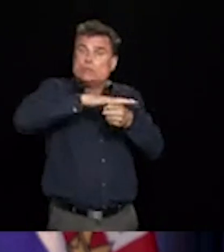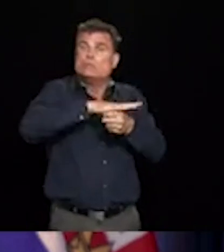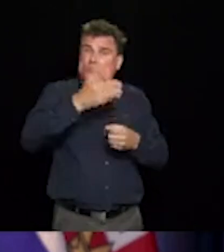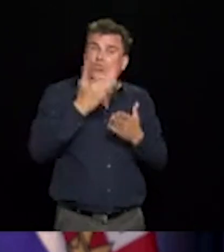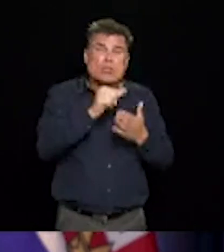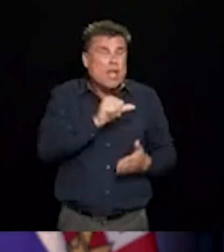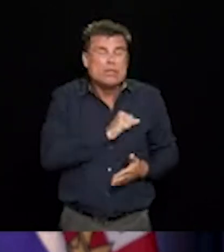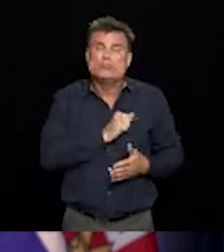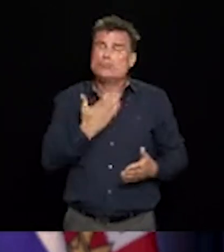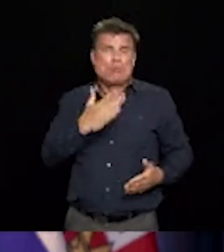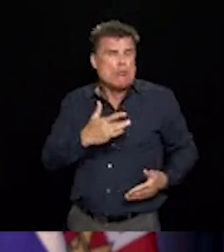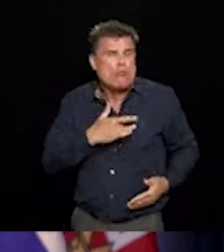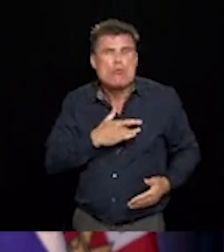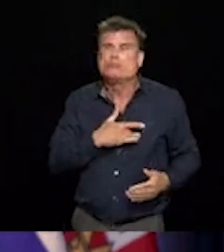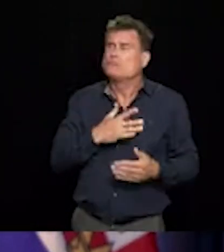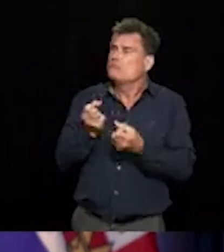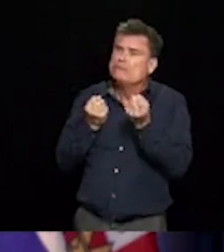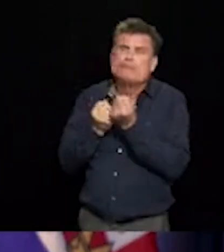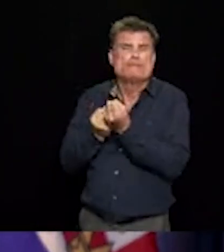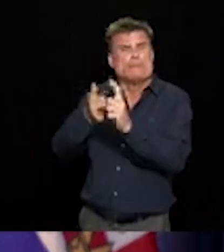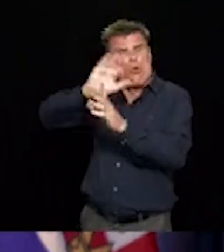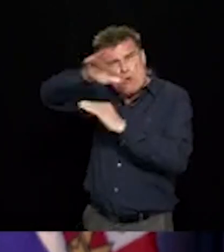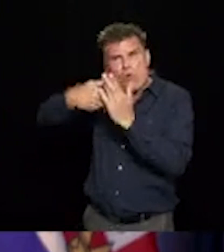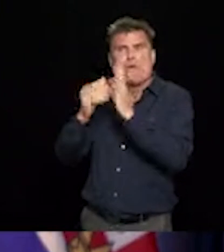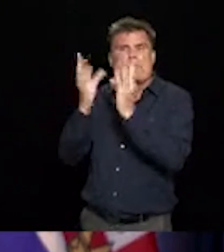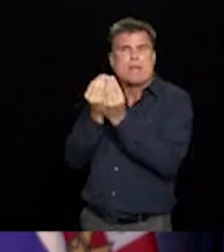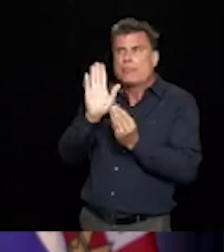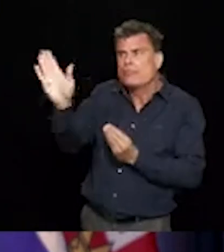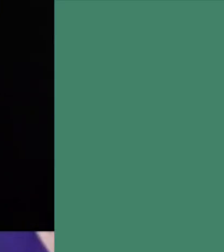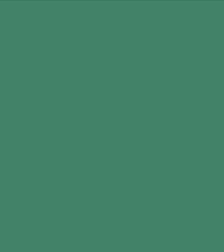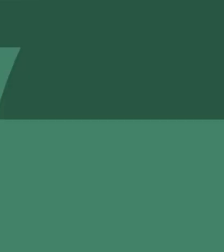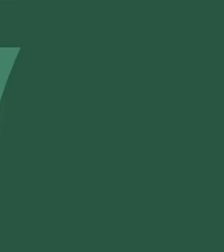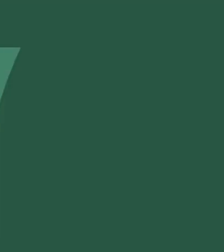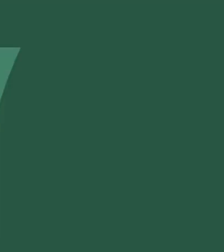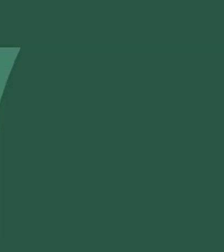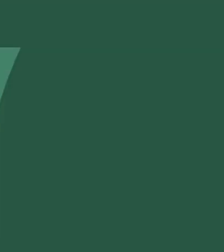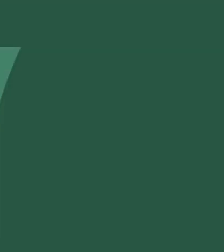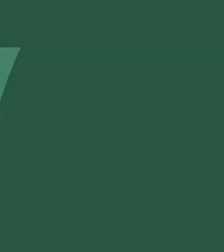kids and their families connected to schools, that's what we expect.